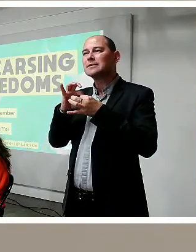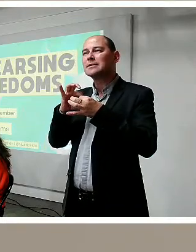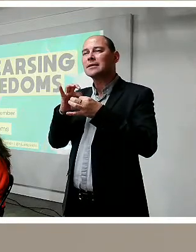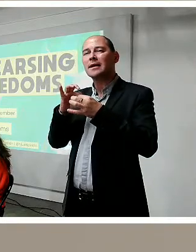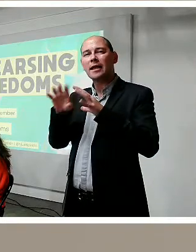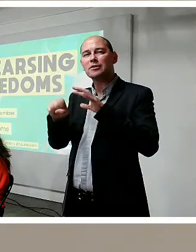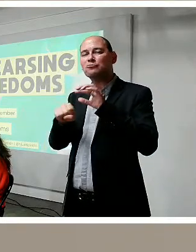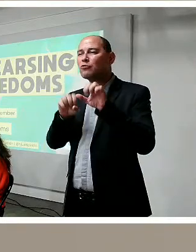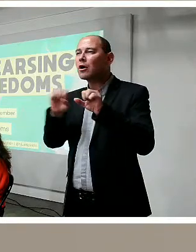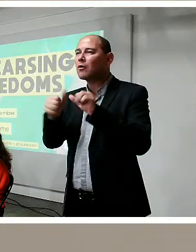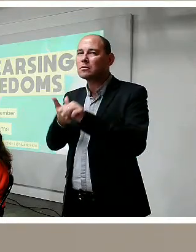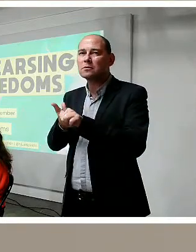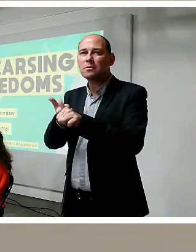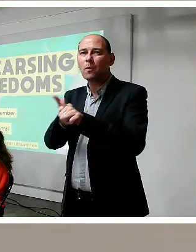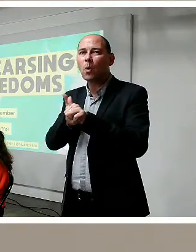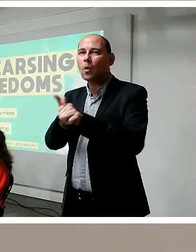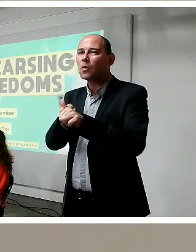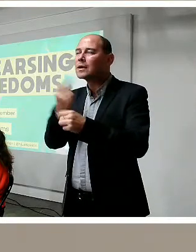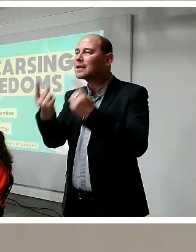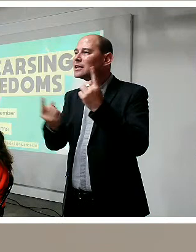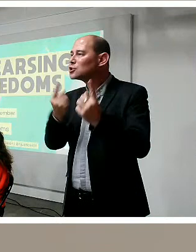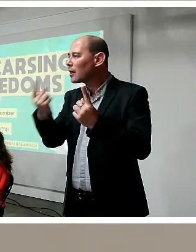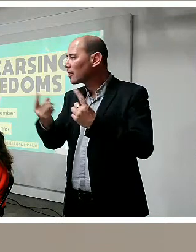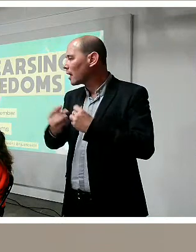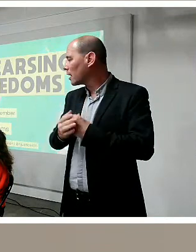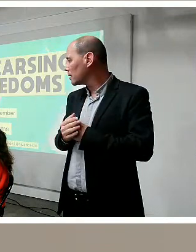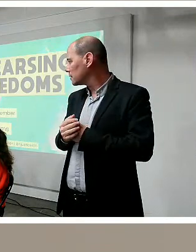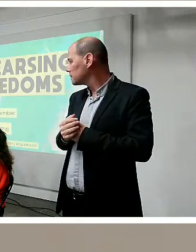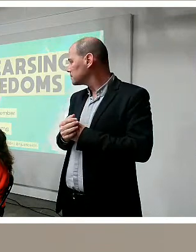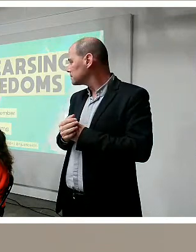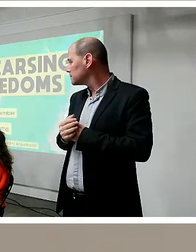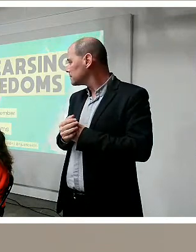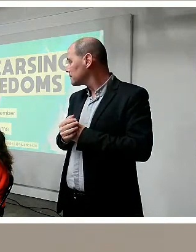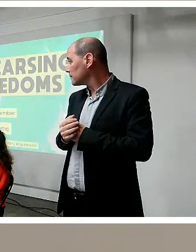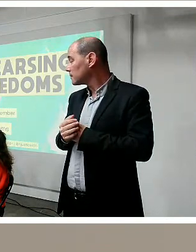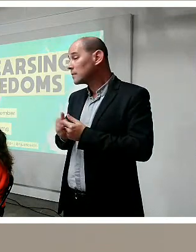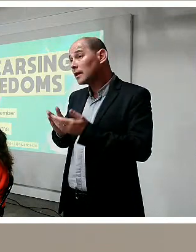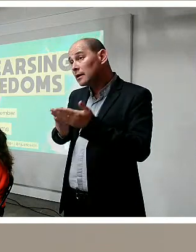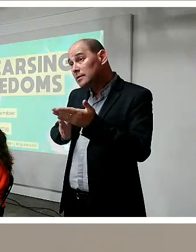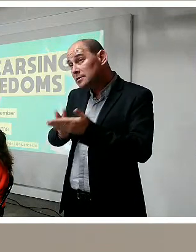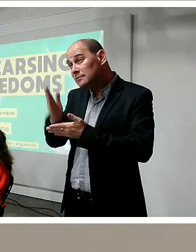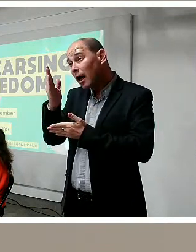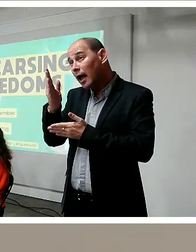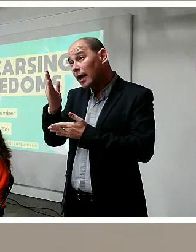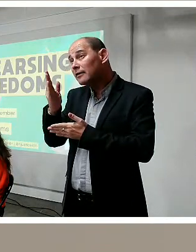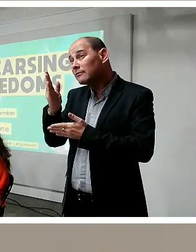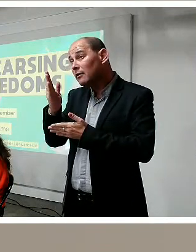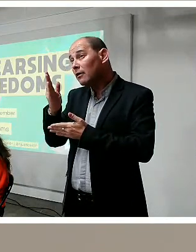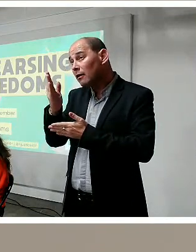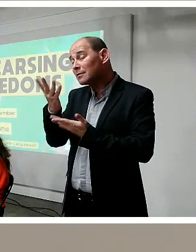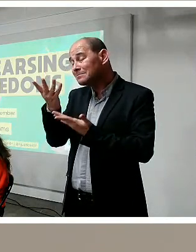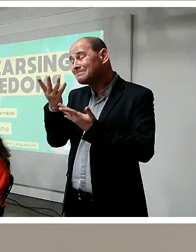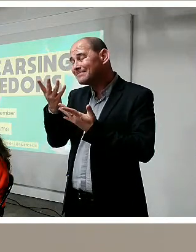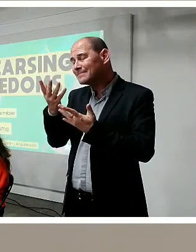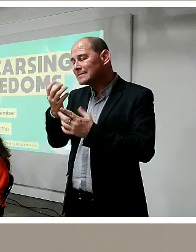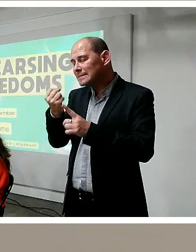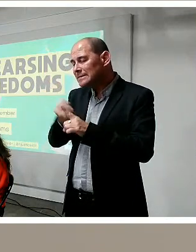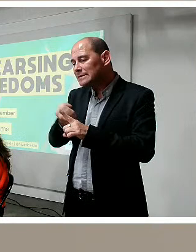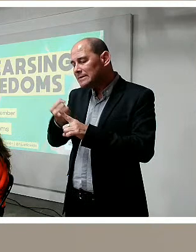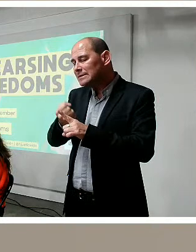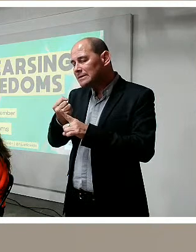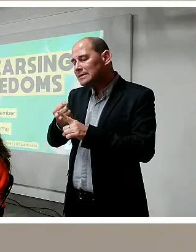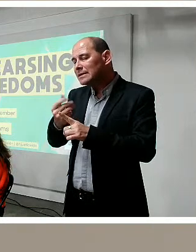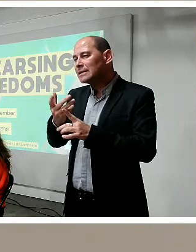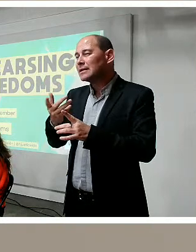bringing me food when I'm sick, and it's meeting lying down. Survival is also resistance. Sadly, not all folk have survived